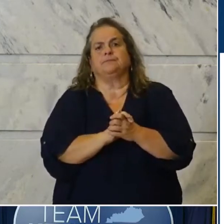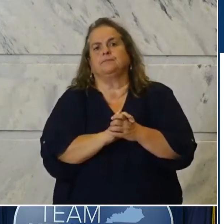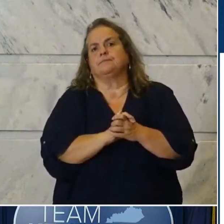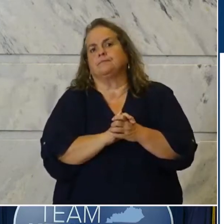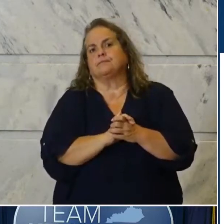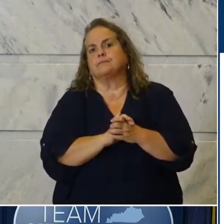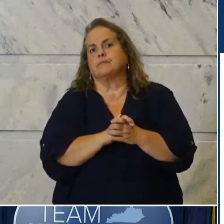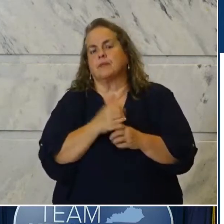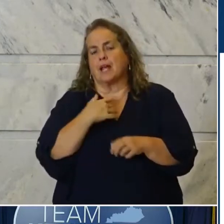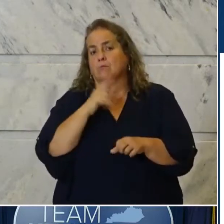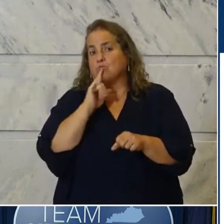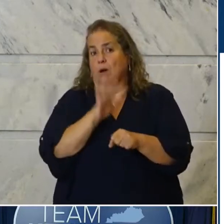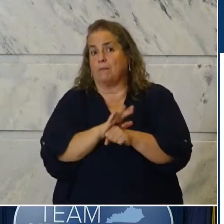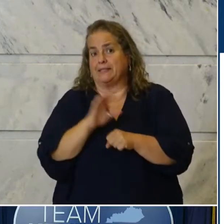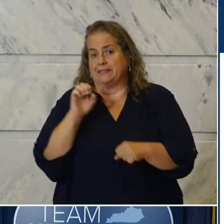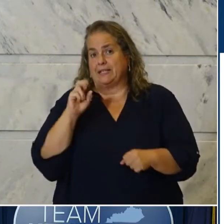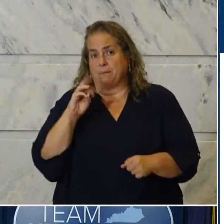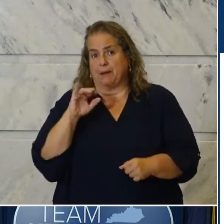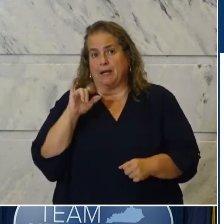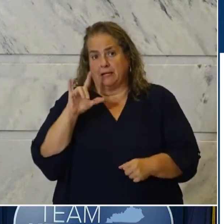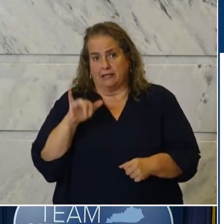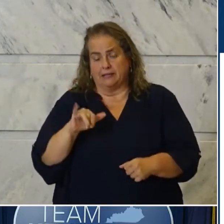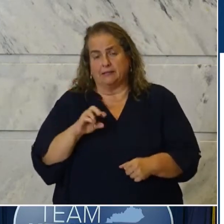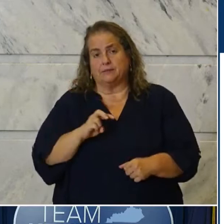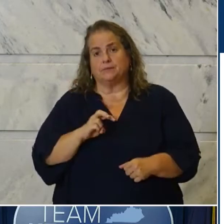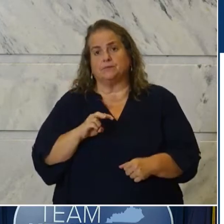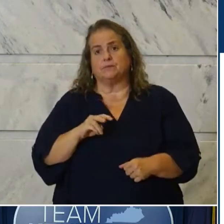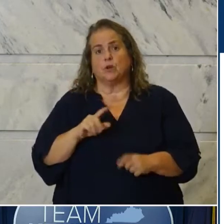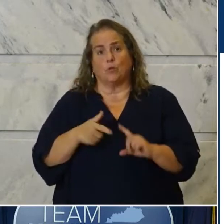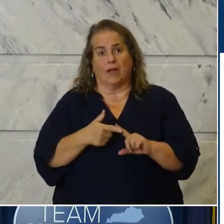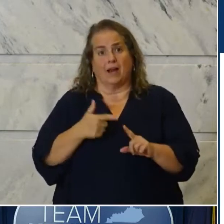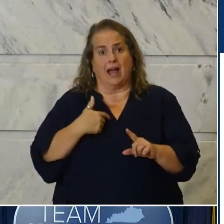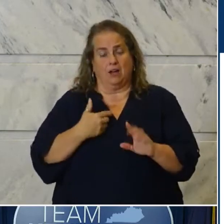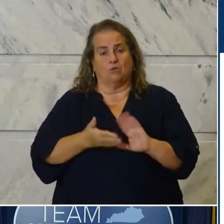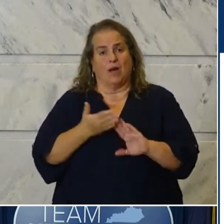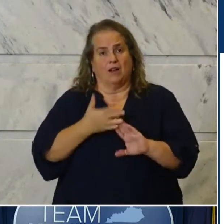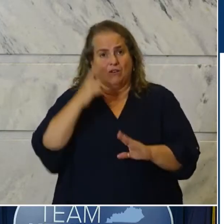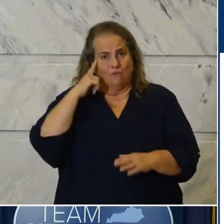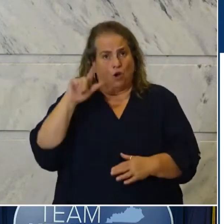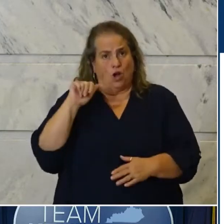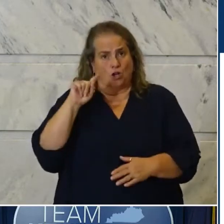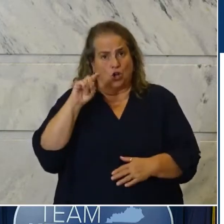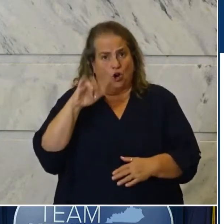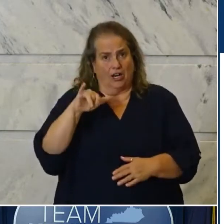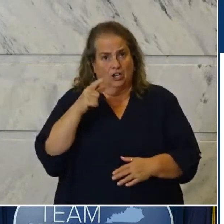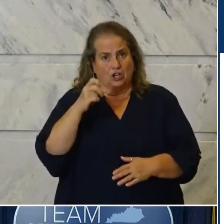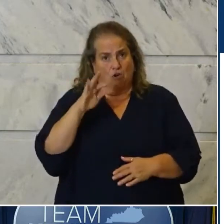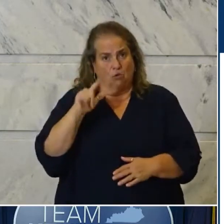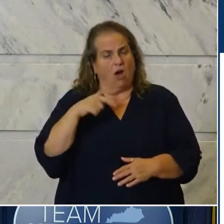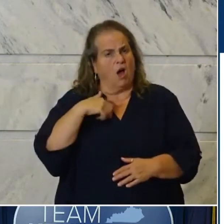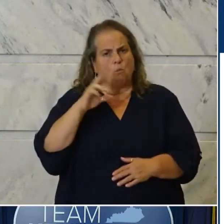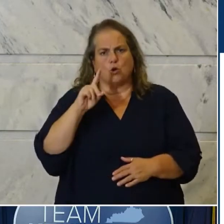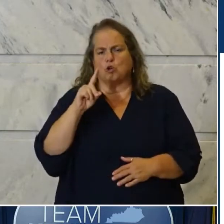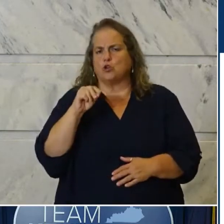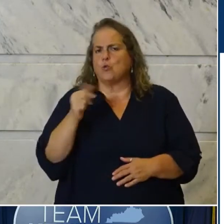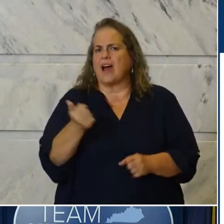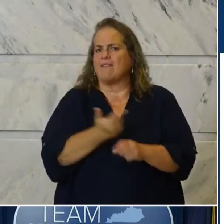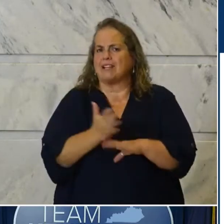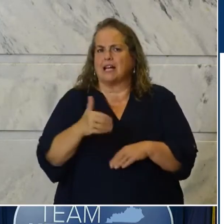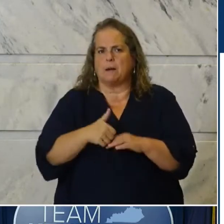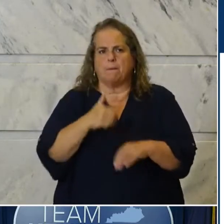And I promised Emily when I ran for Attorney General that I'd do everything in my power to hold